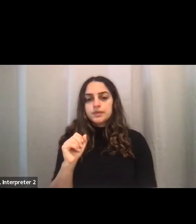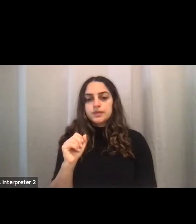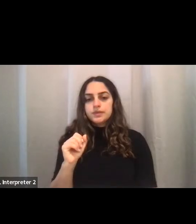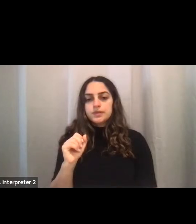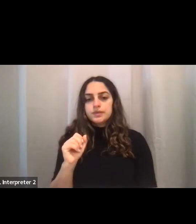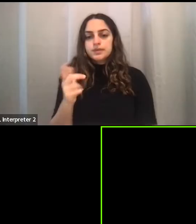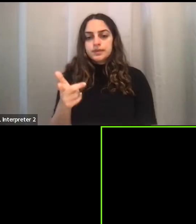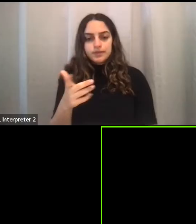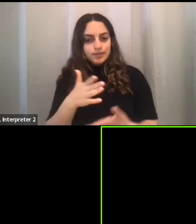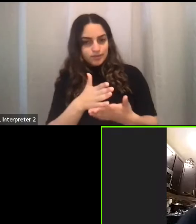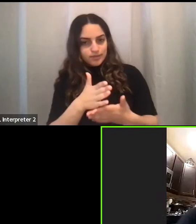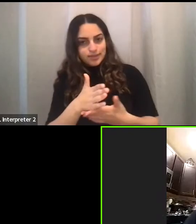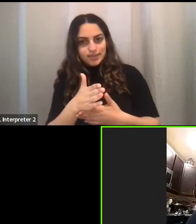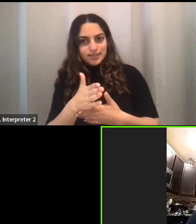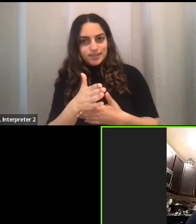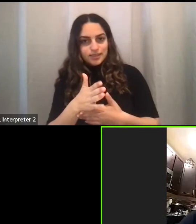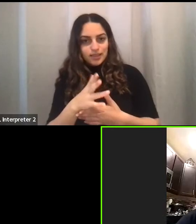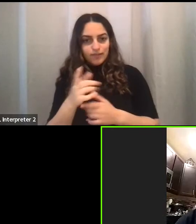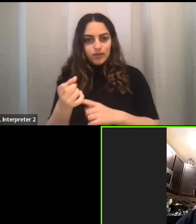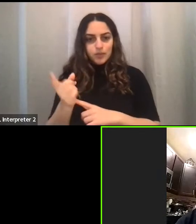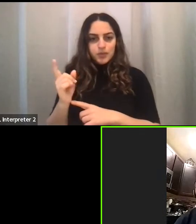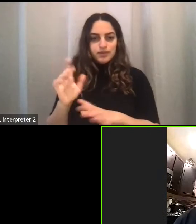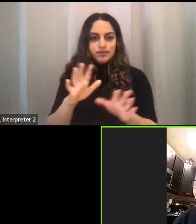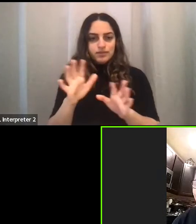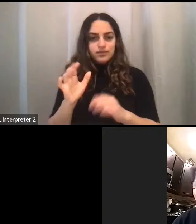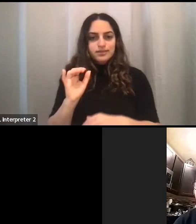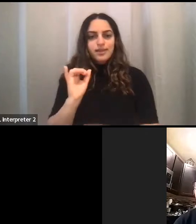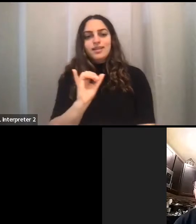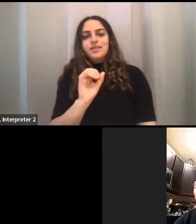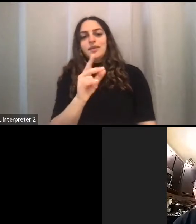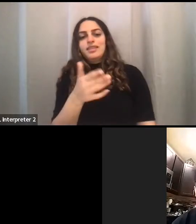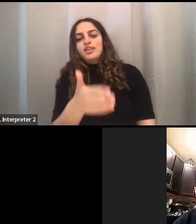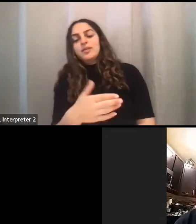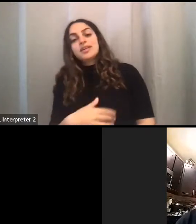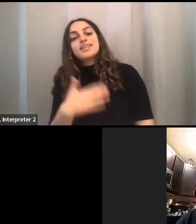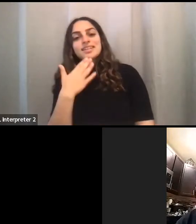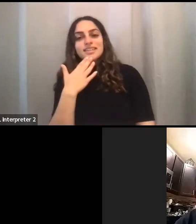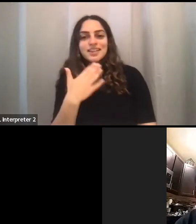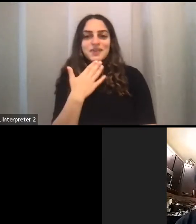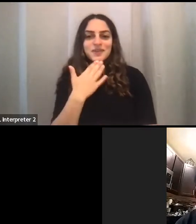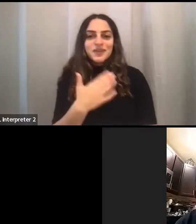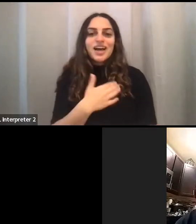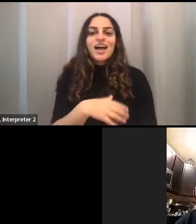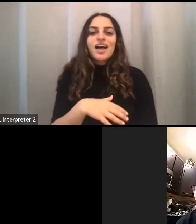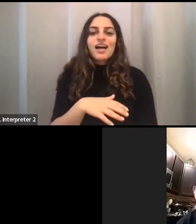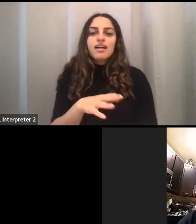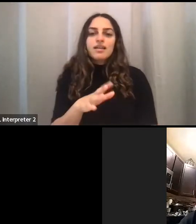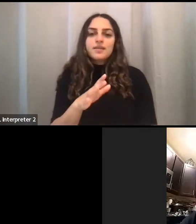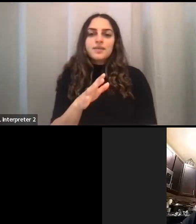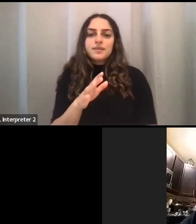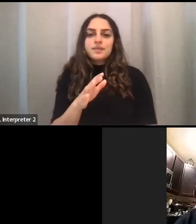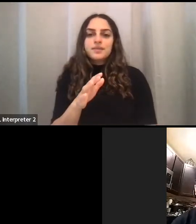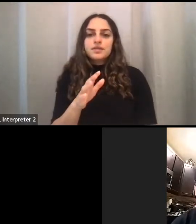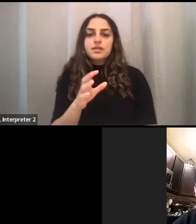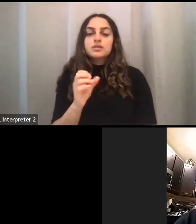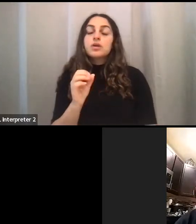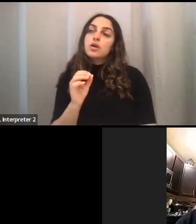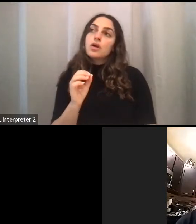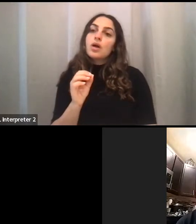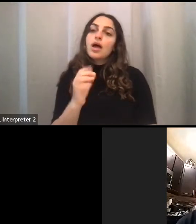all right give it a moment for her to stop there you are thank you um so i was very